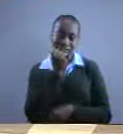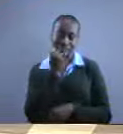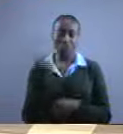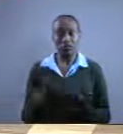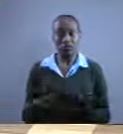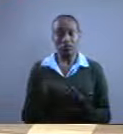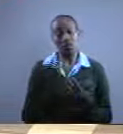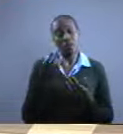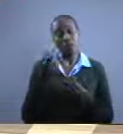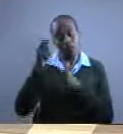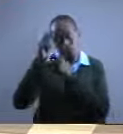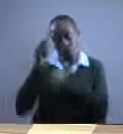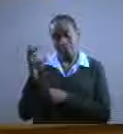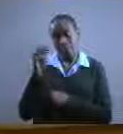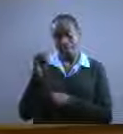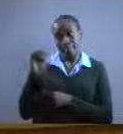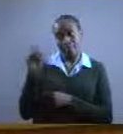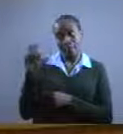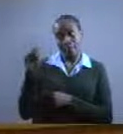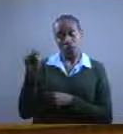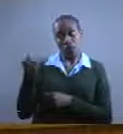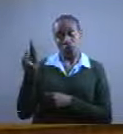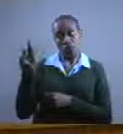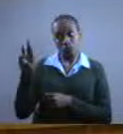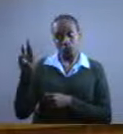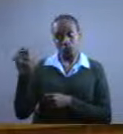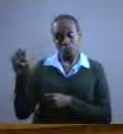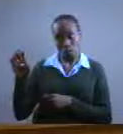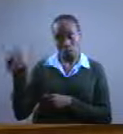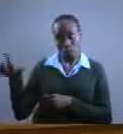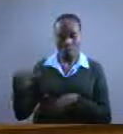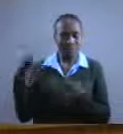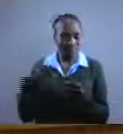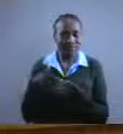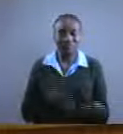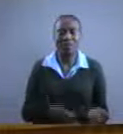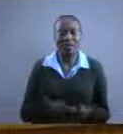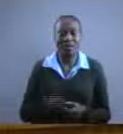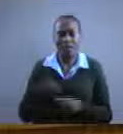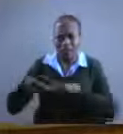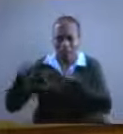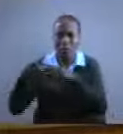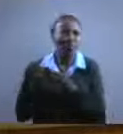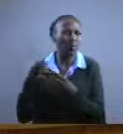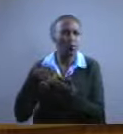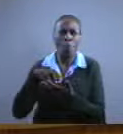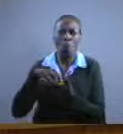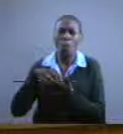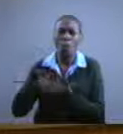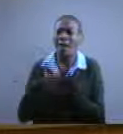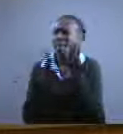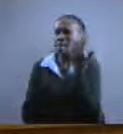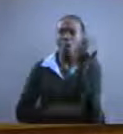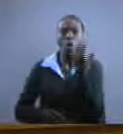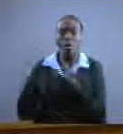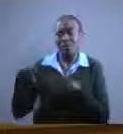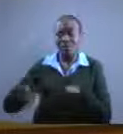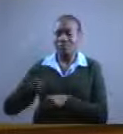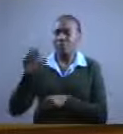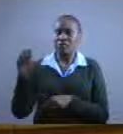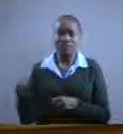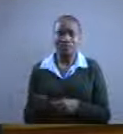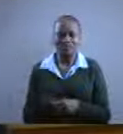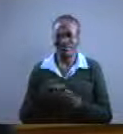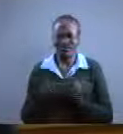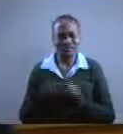here because he would have us believe that Limpopo province has the lowest unemployment rate in the country. This is absurd. The plain truth is that